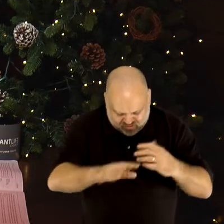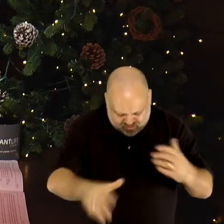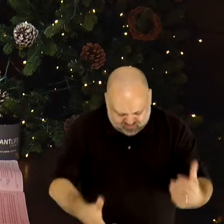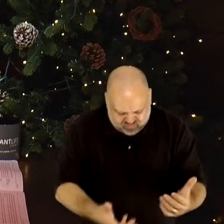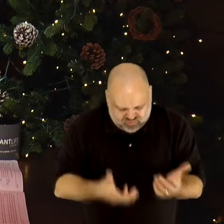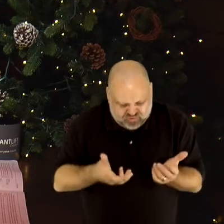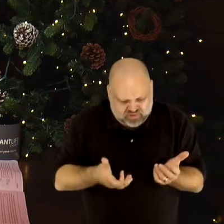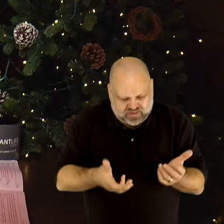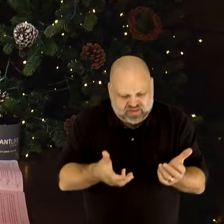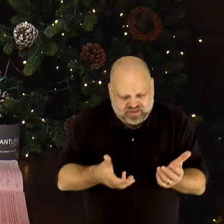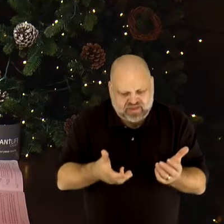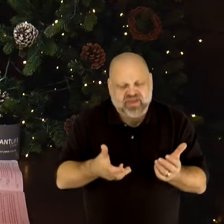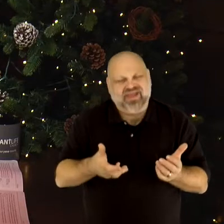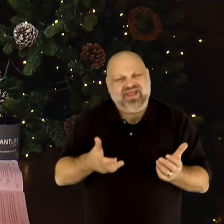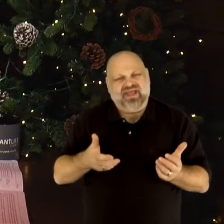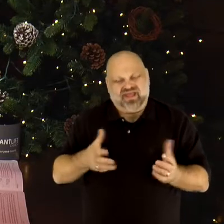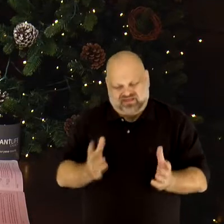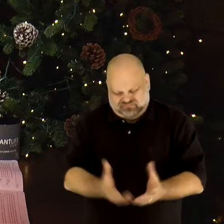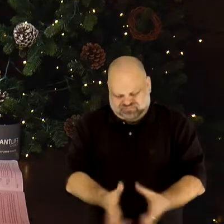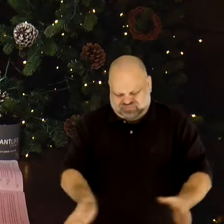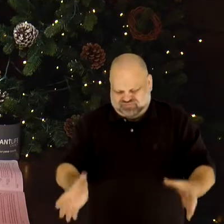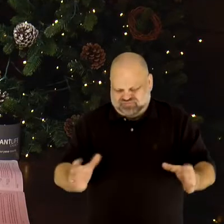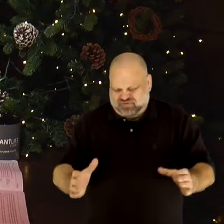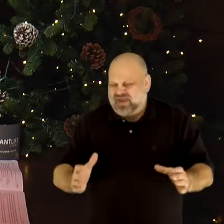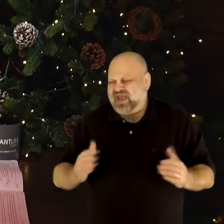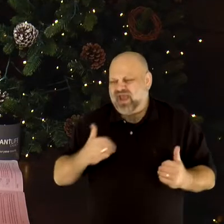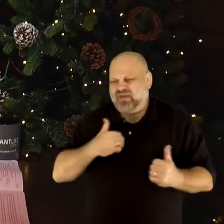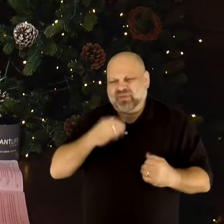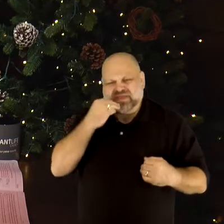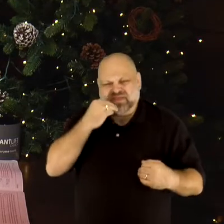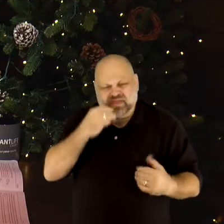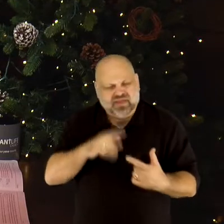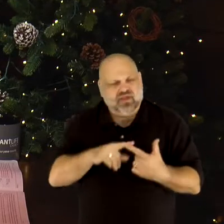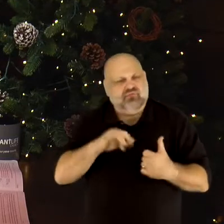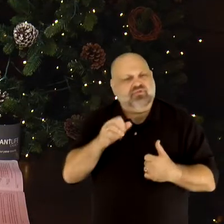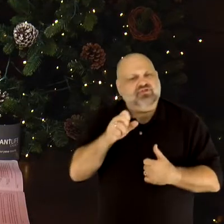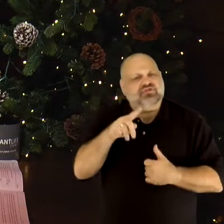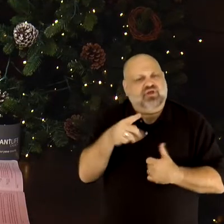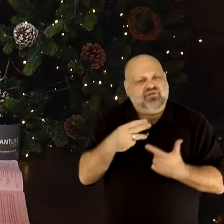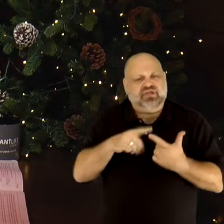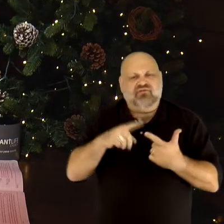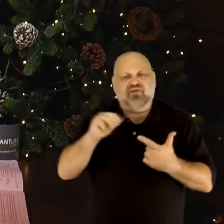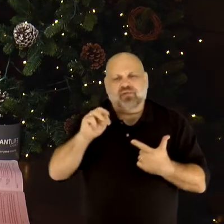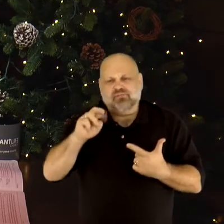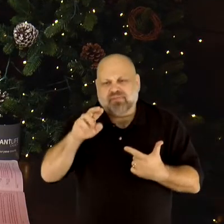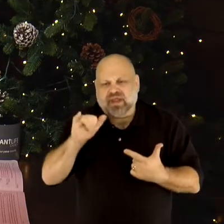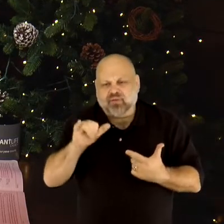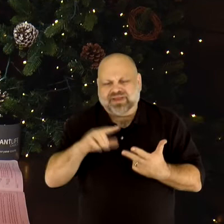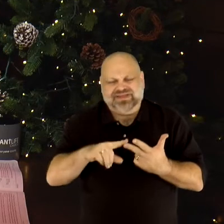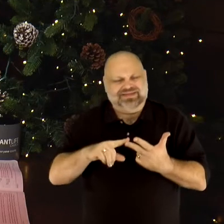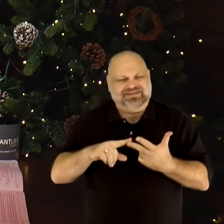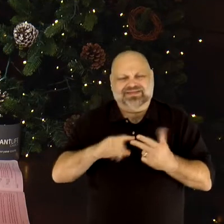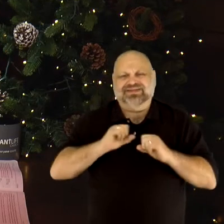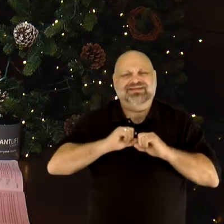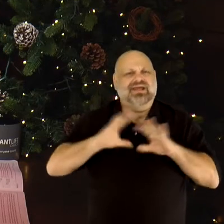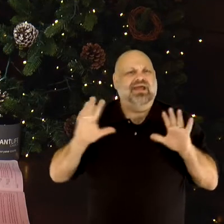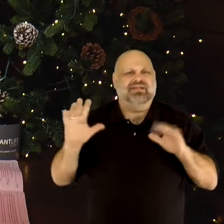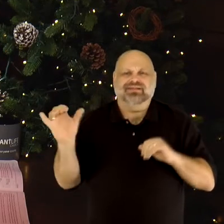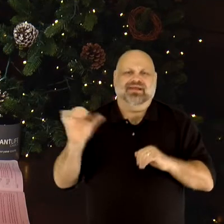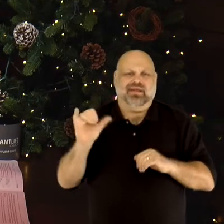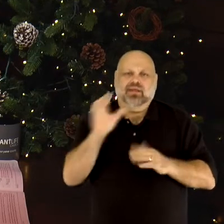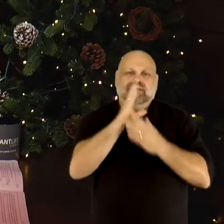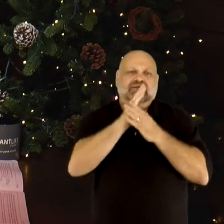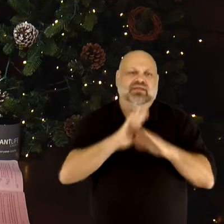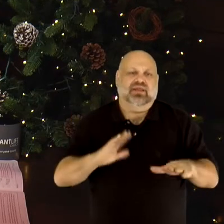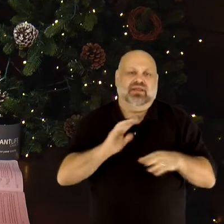in a feeding trough. For Joseph and Mary, it was anything but a silent night. You